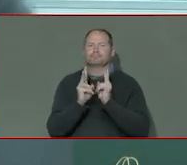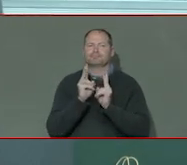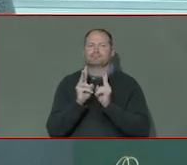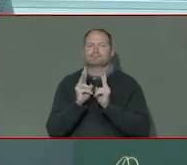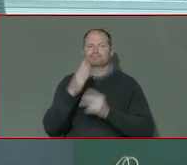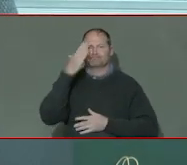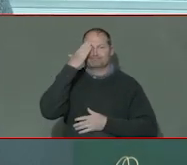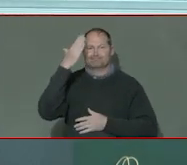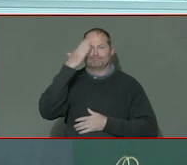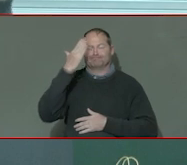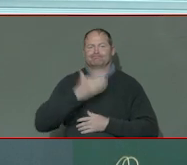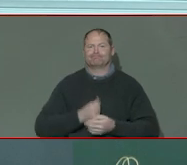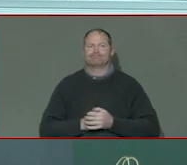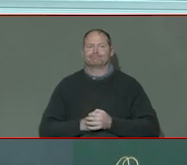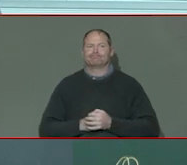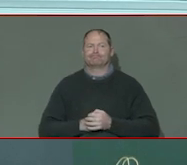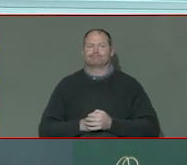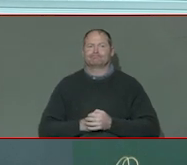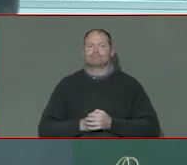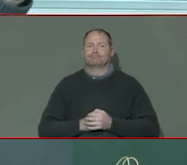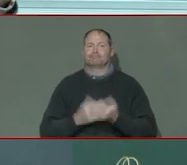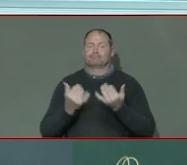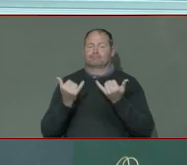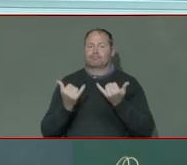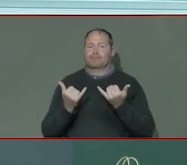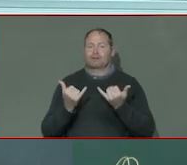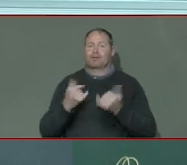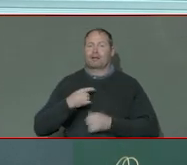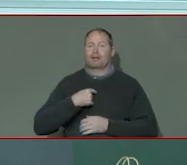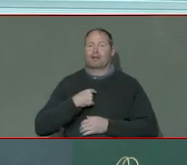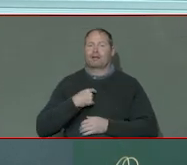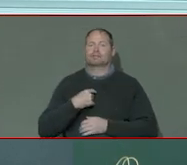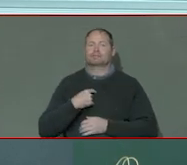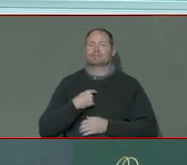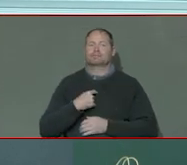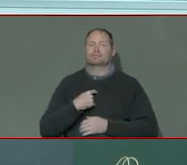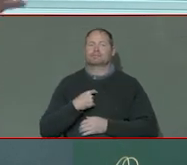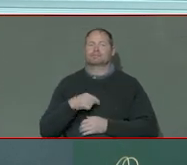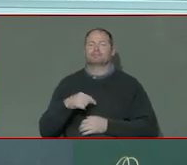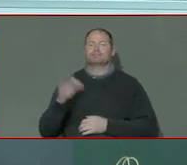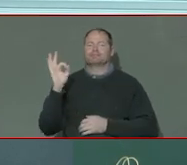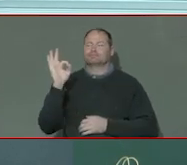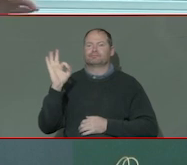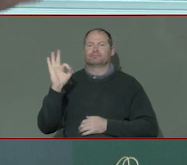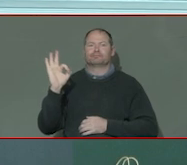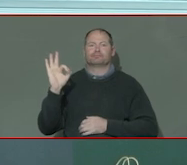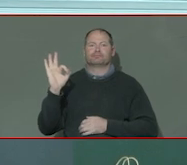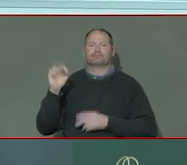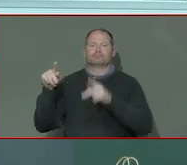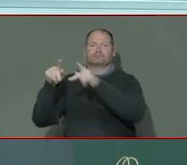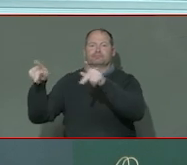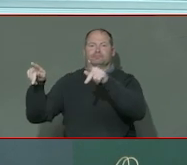Morning, you guys. I am Mrs. Tiara Tue. I'm from Figha Park High, and I'm going to do the revision for life science.